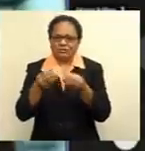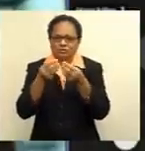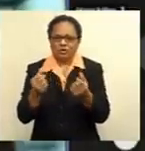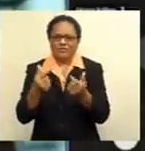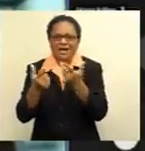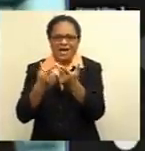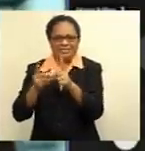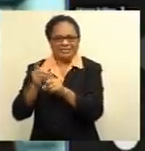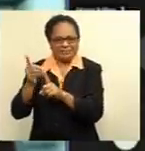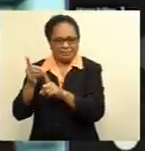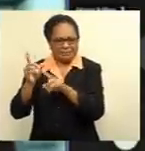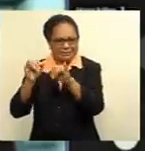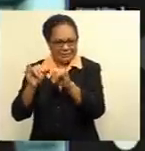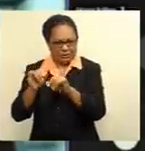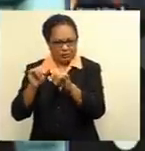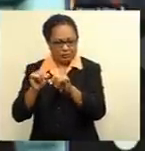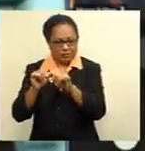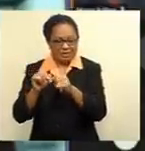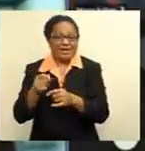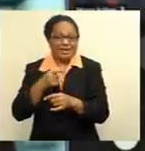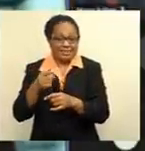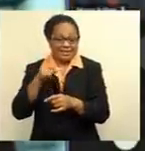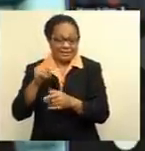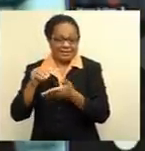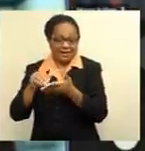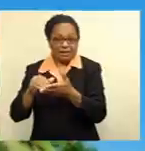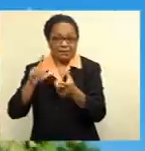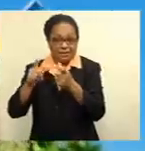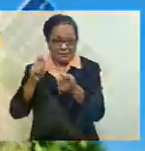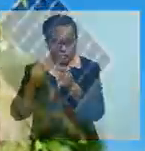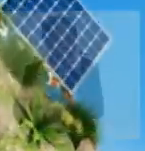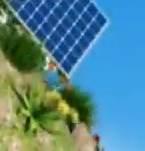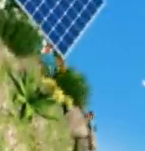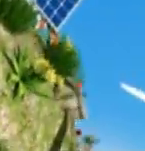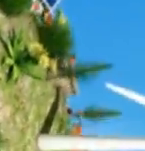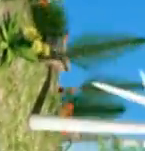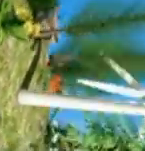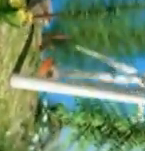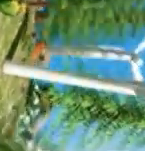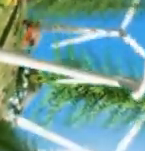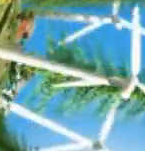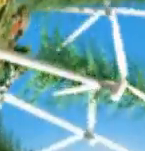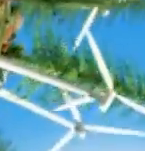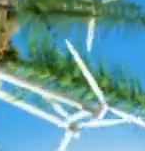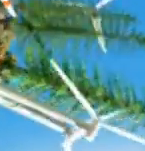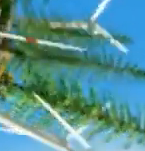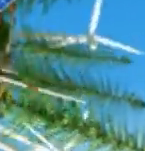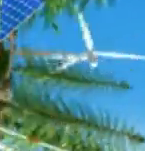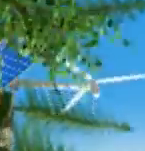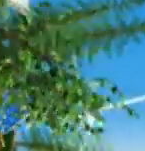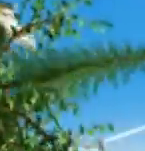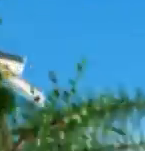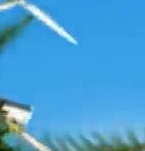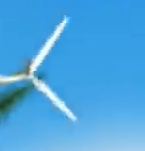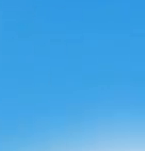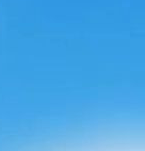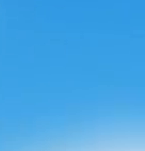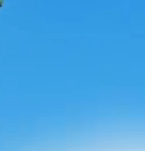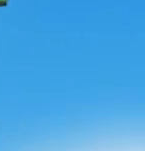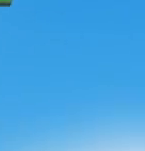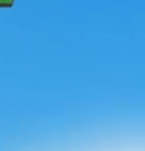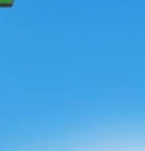in enabling climate change adaptation to occur.